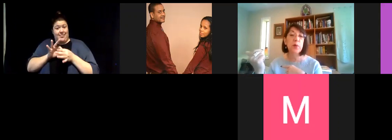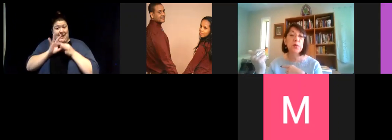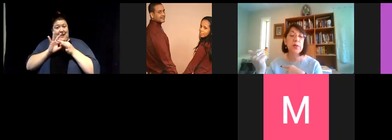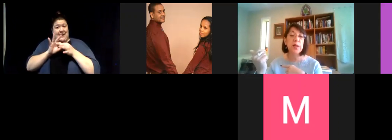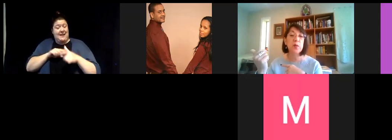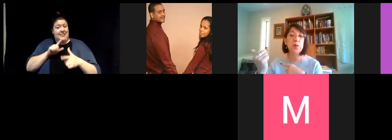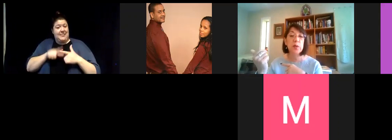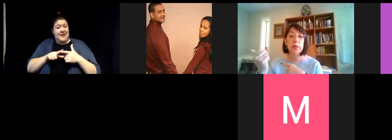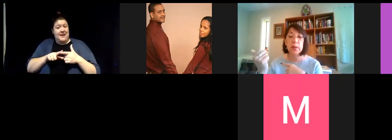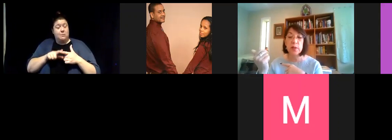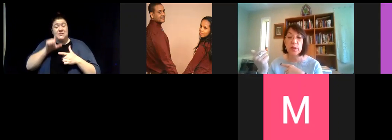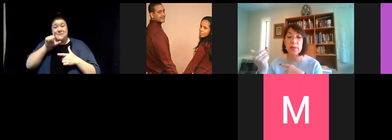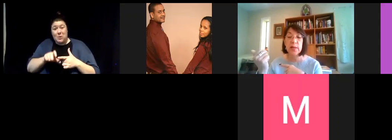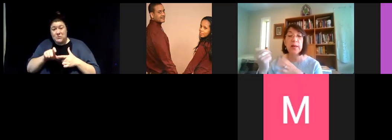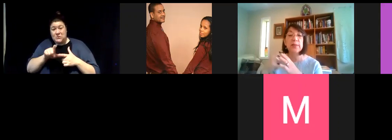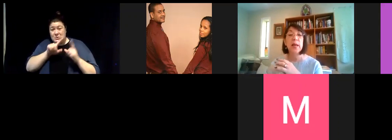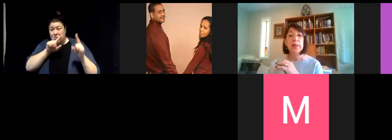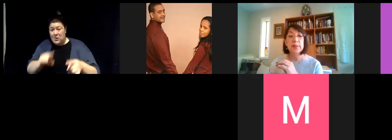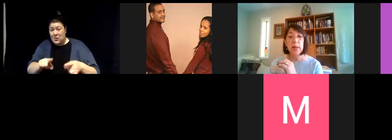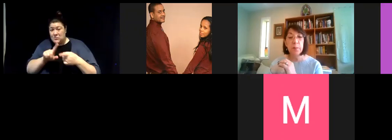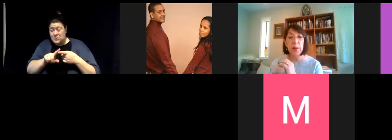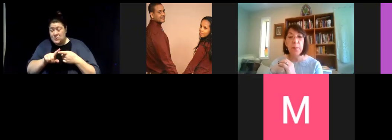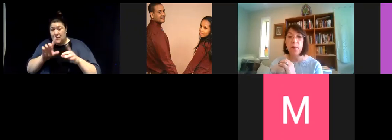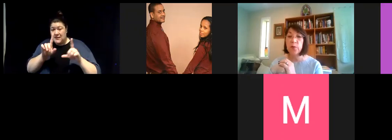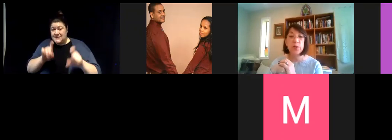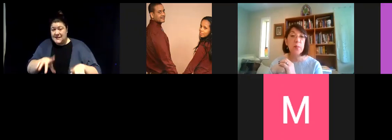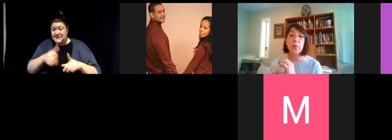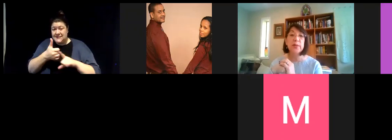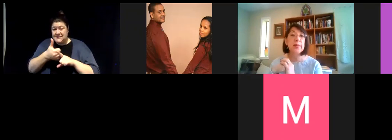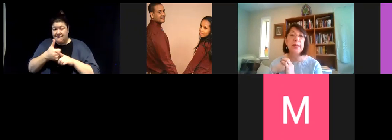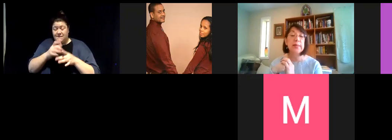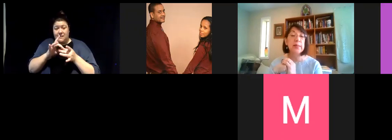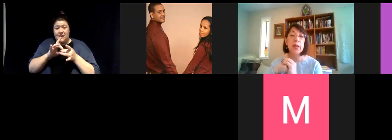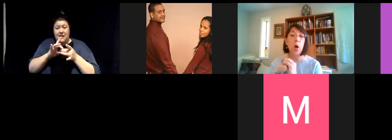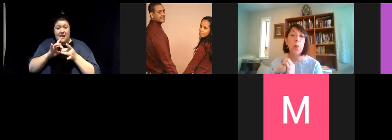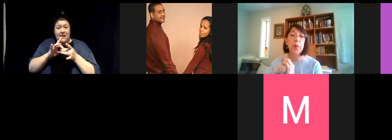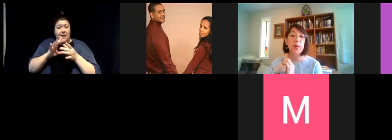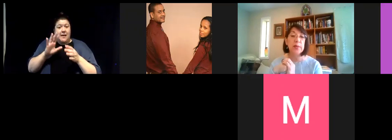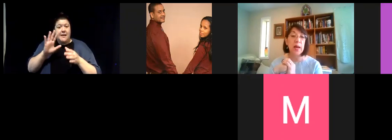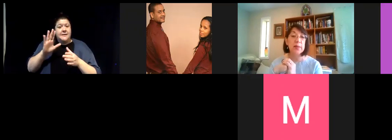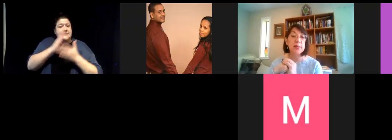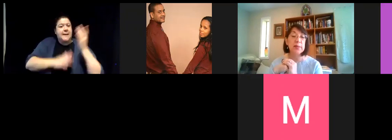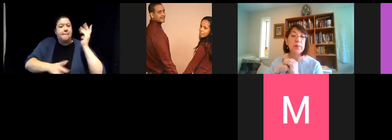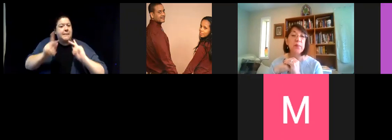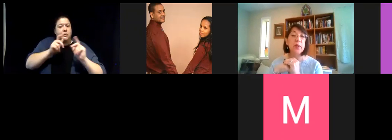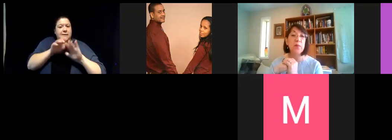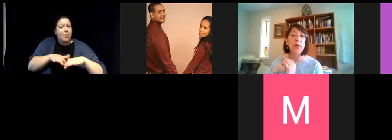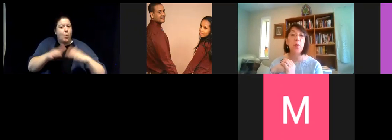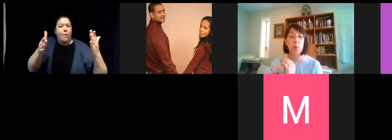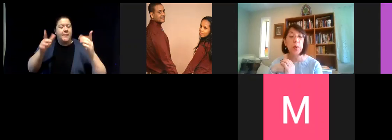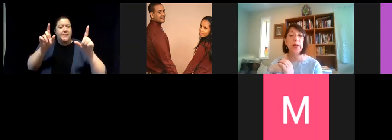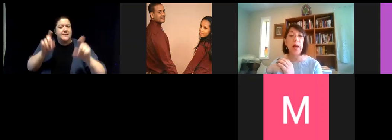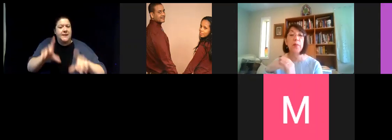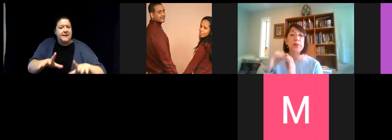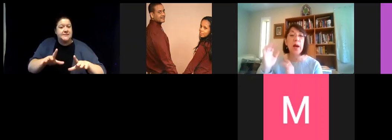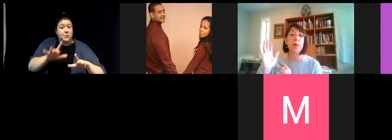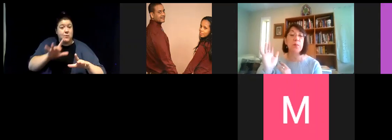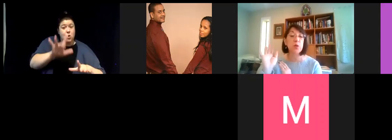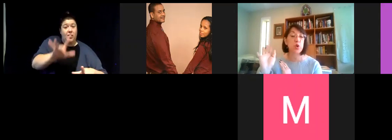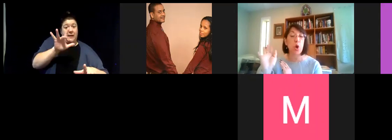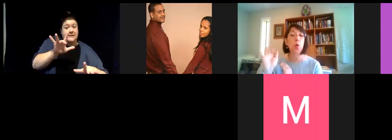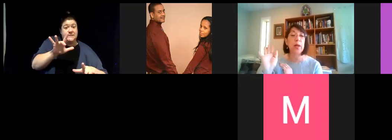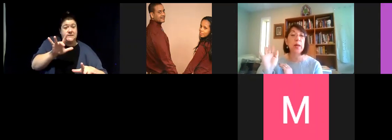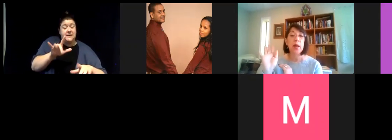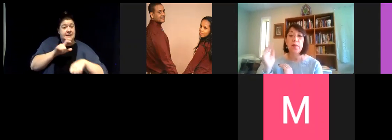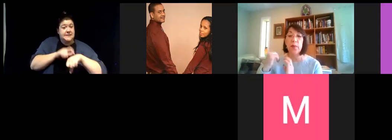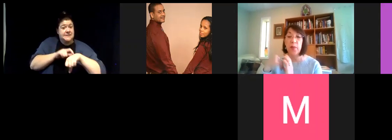then it was supposed to take you to the test. Some people, for some reason, it didn't open the test. even though it had the